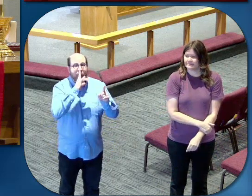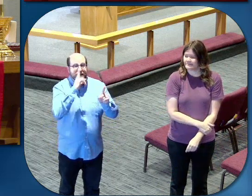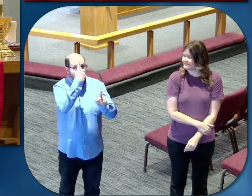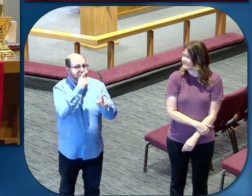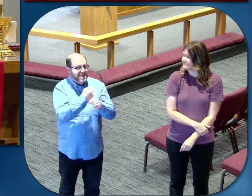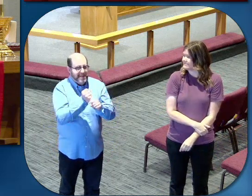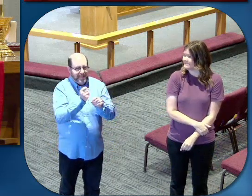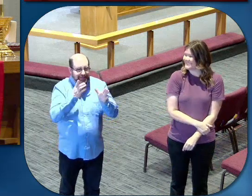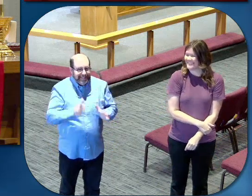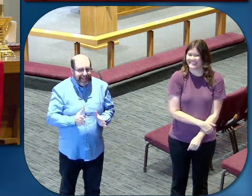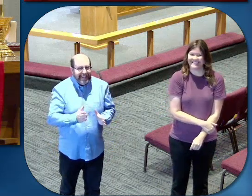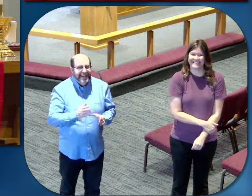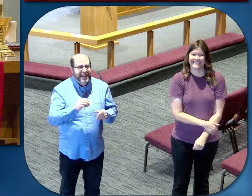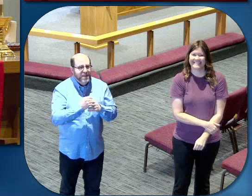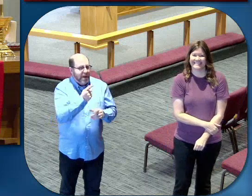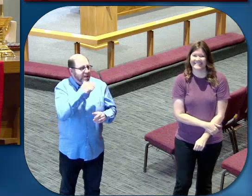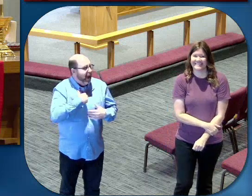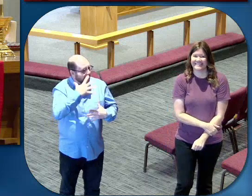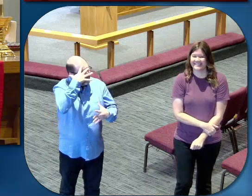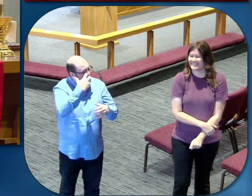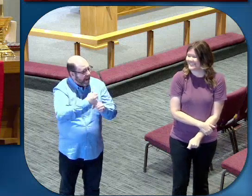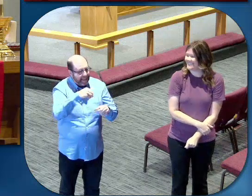justifier of the one who has faith in Jesus.